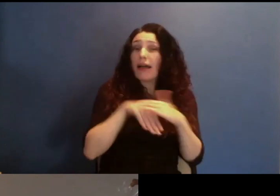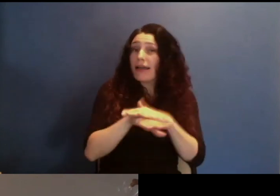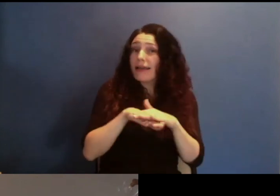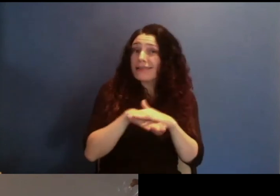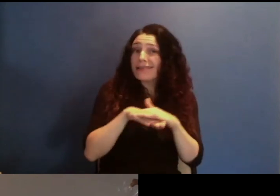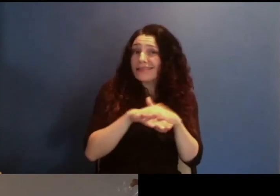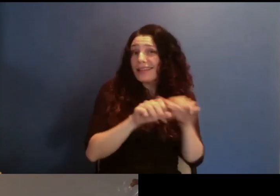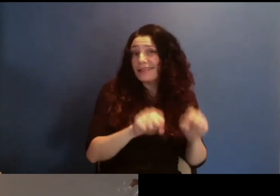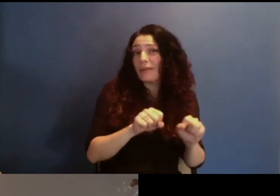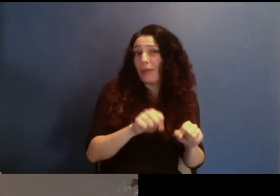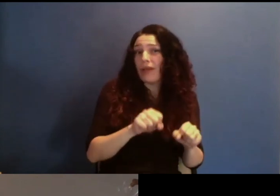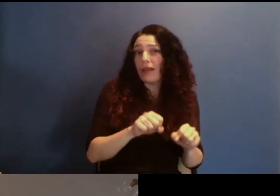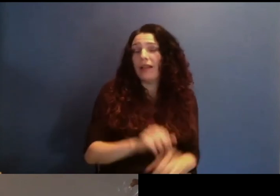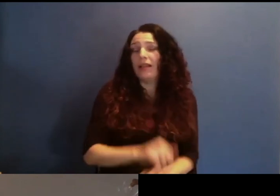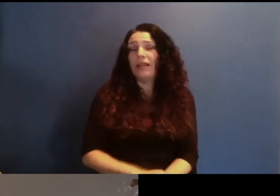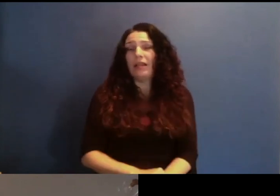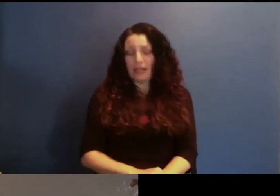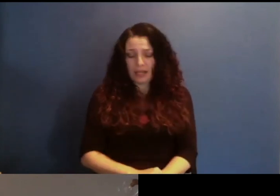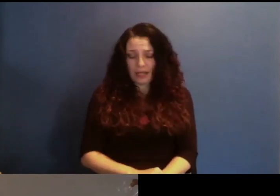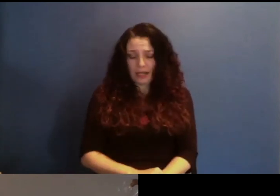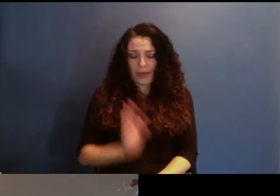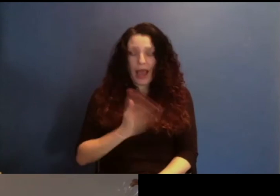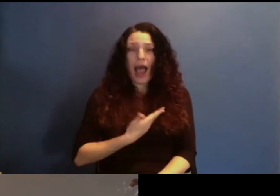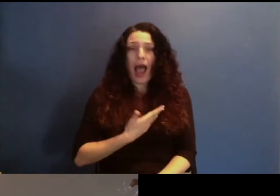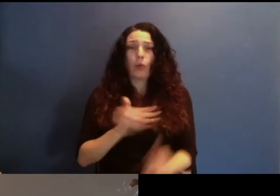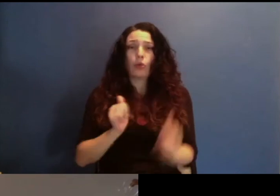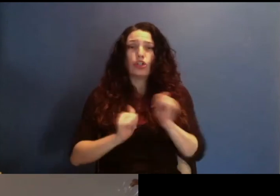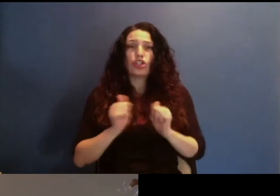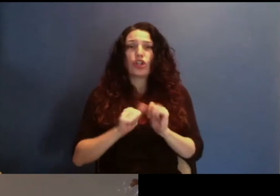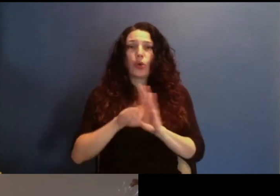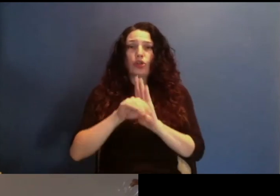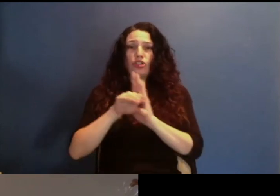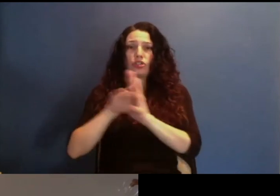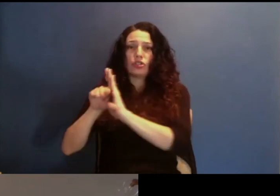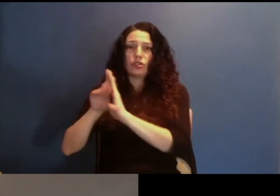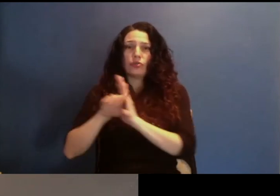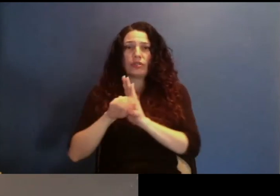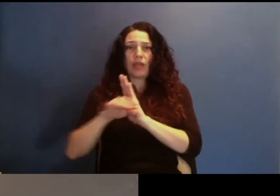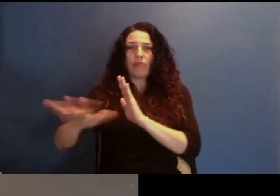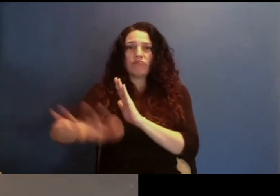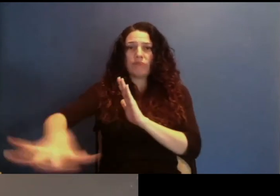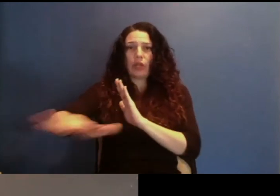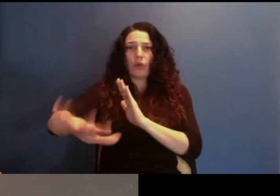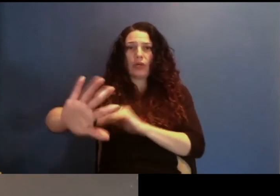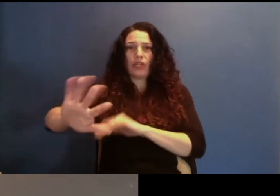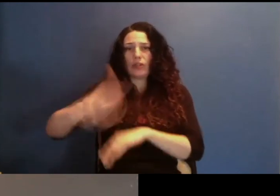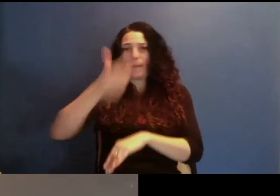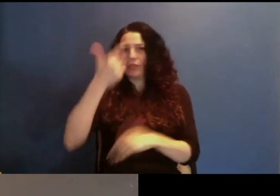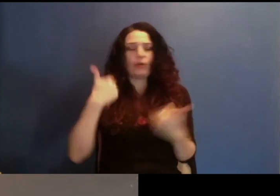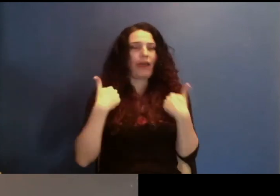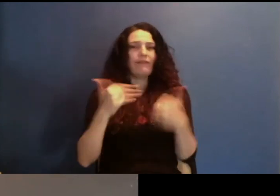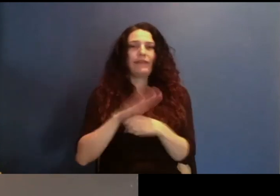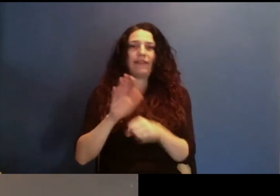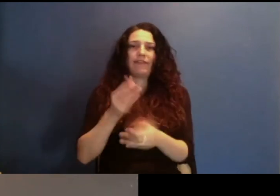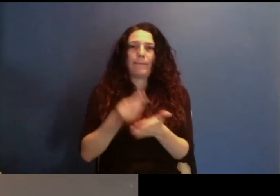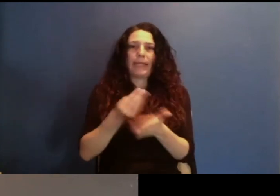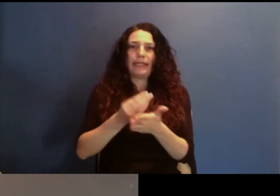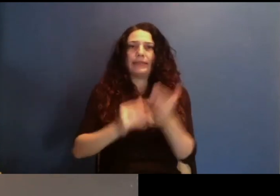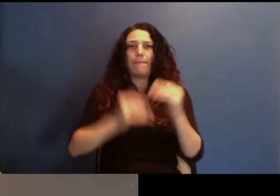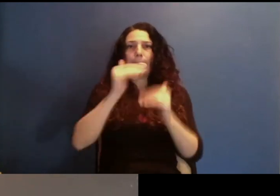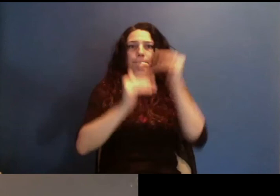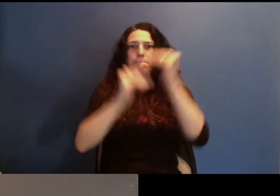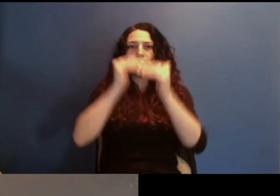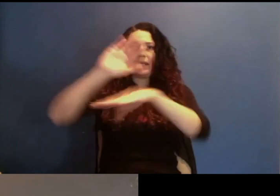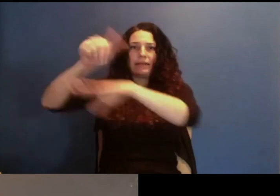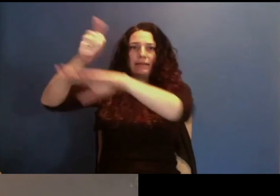show that shoots on location because we don't have the money to build sets. So we are in homes